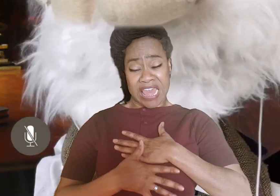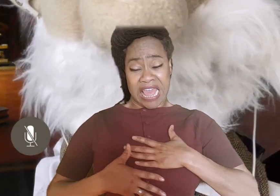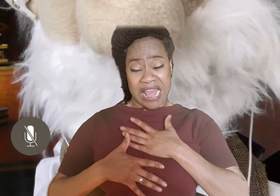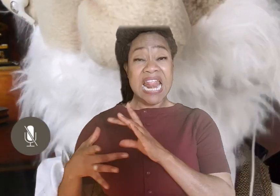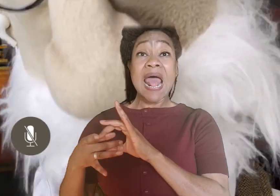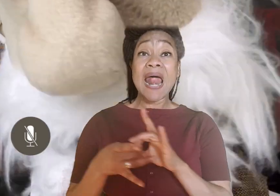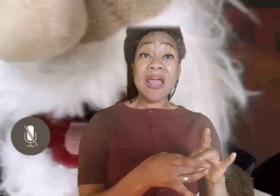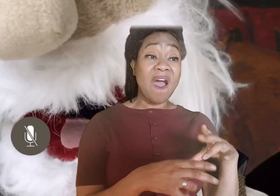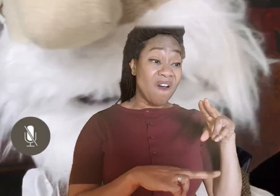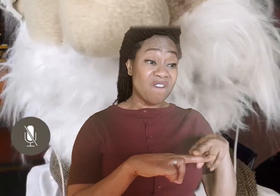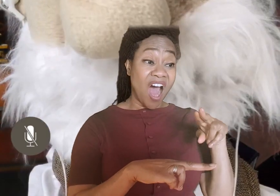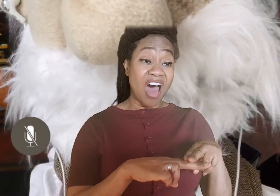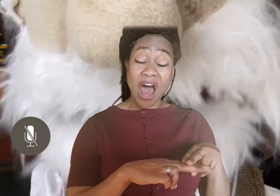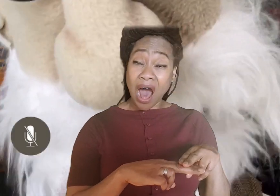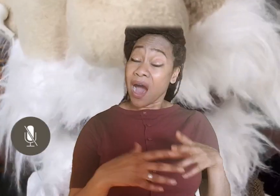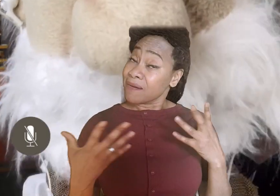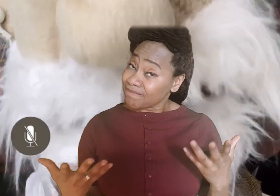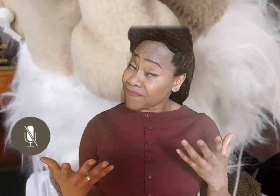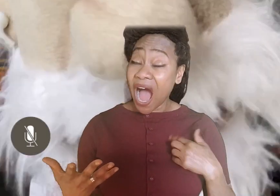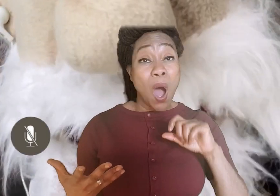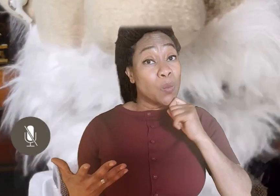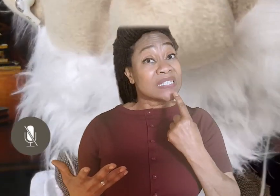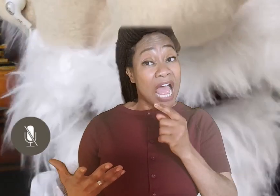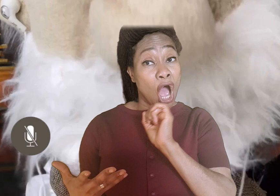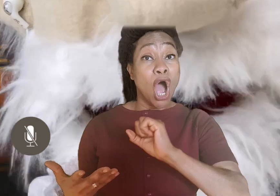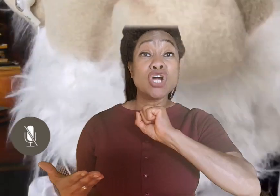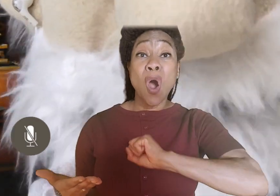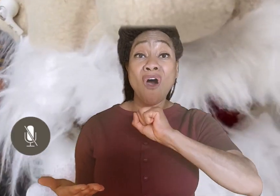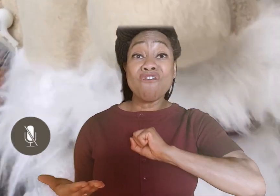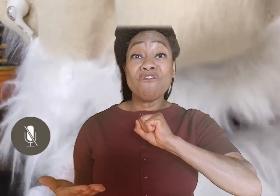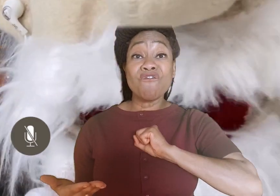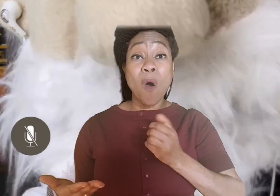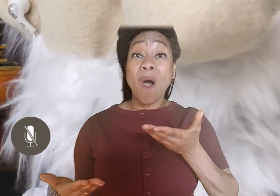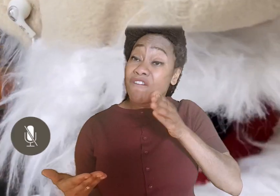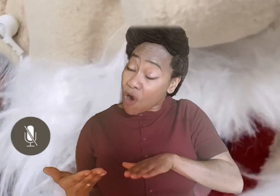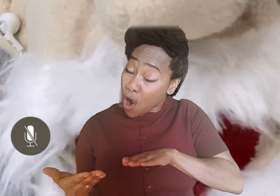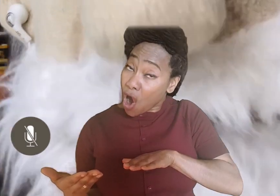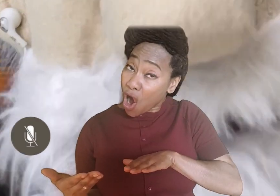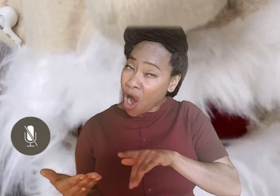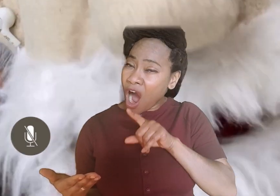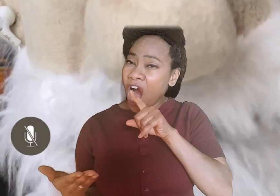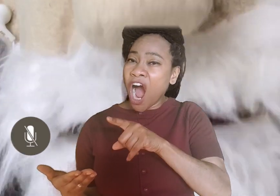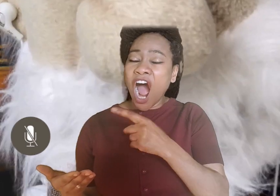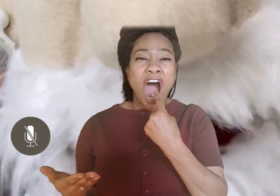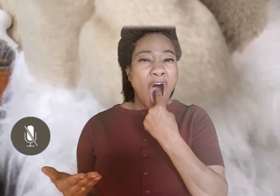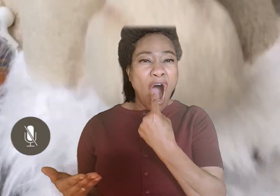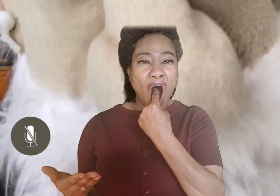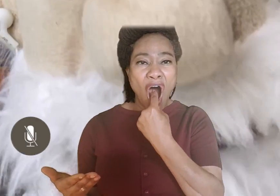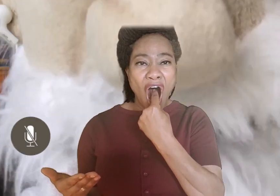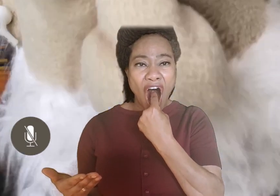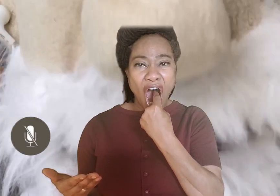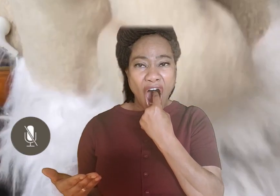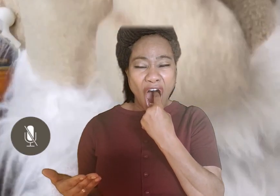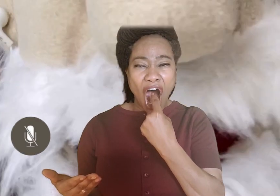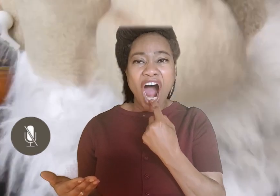father. Ew. Furthermore, I would say her cough came from the association of the oral cavity as a method